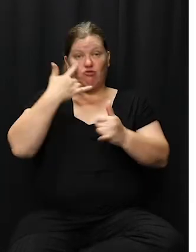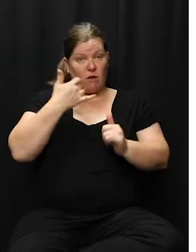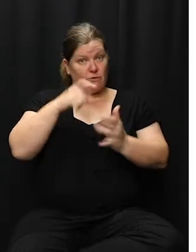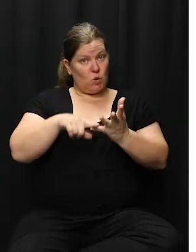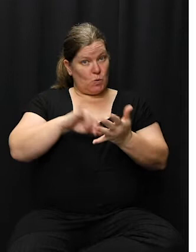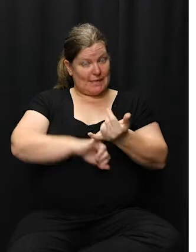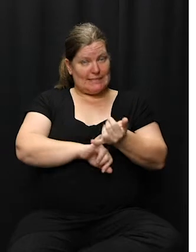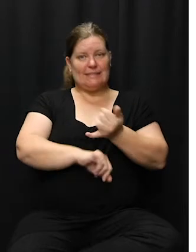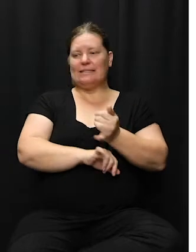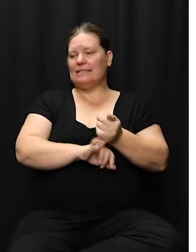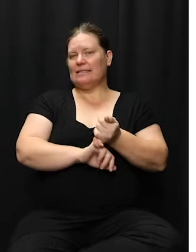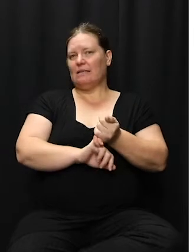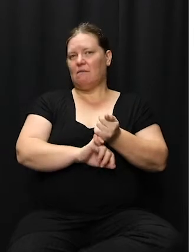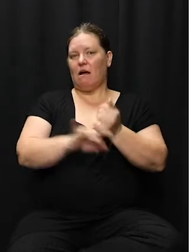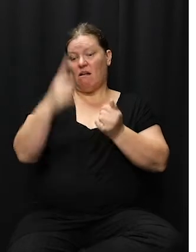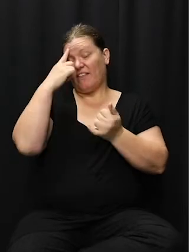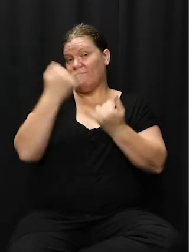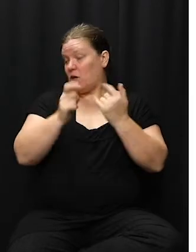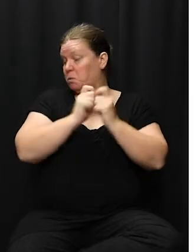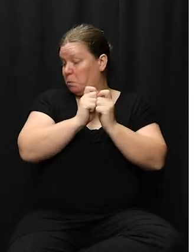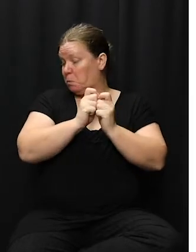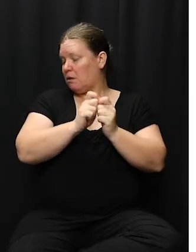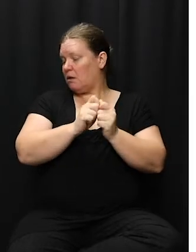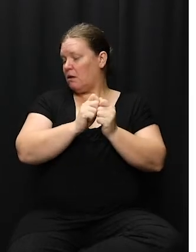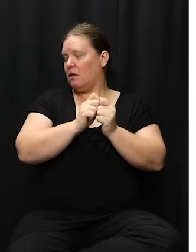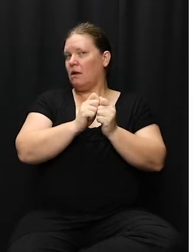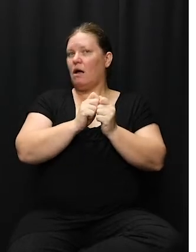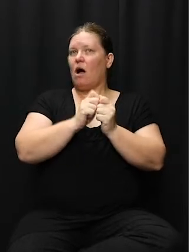It's an assessment tool from the US, but I think it's quite valuable.